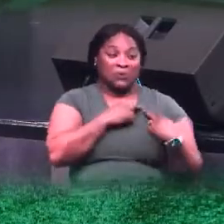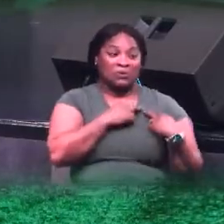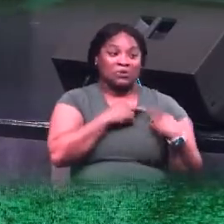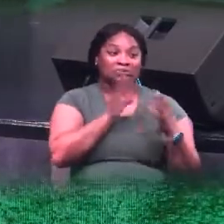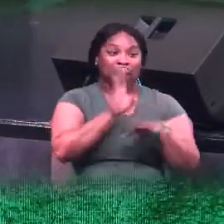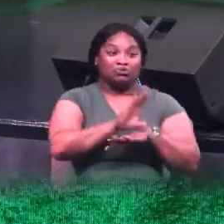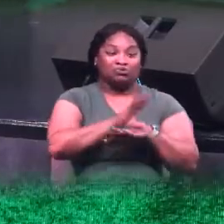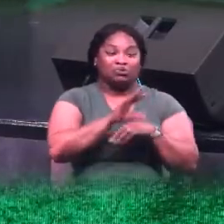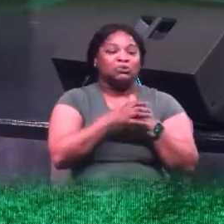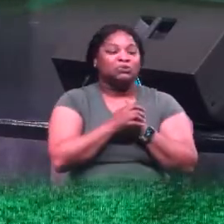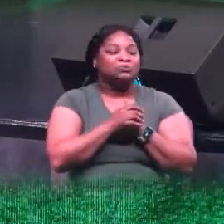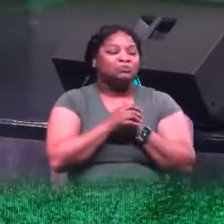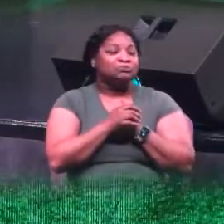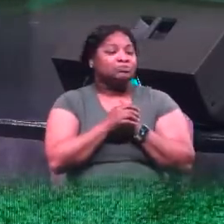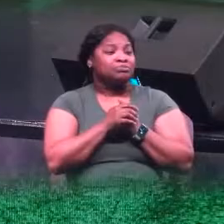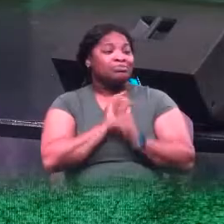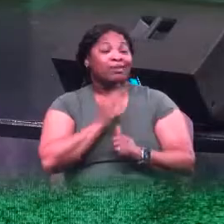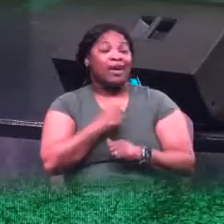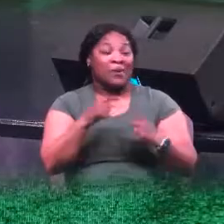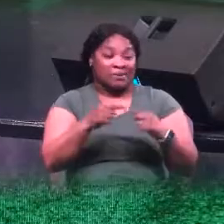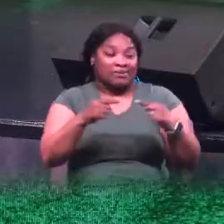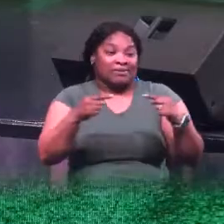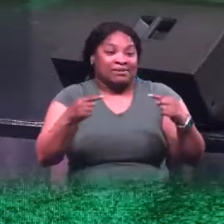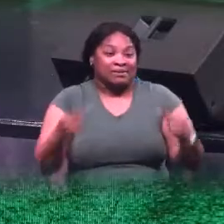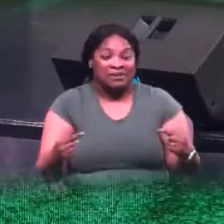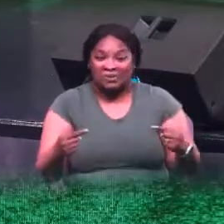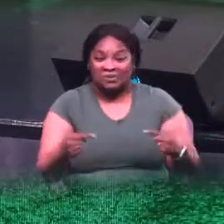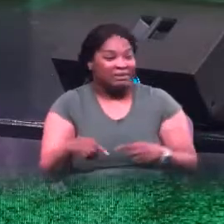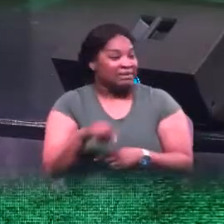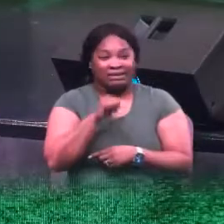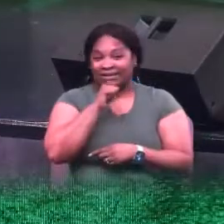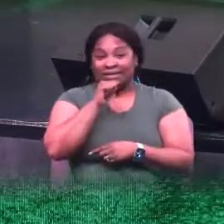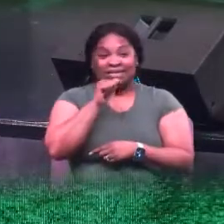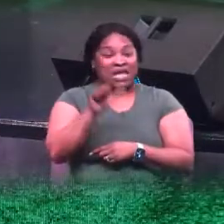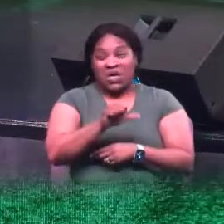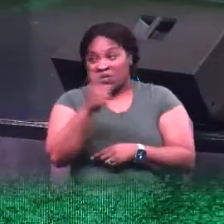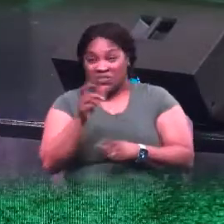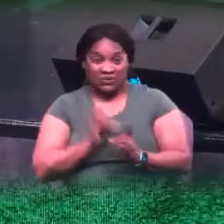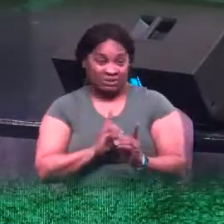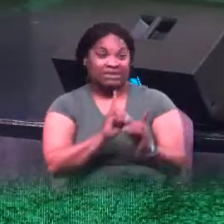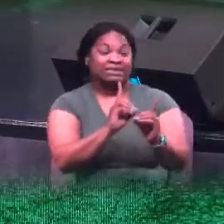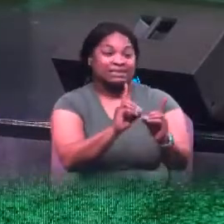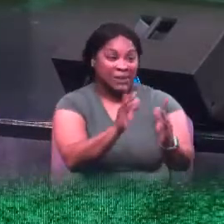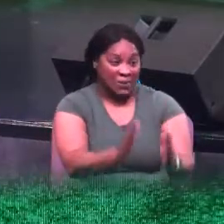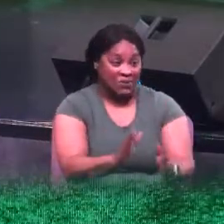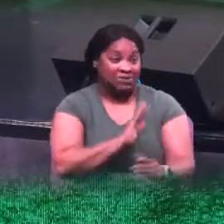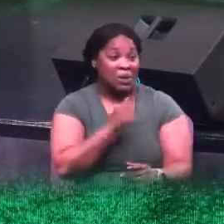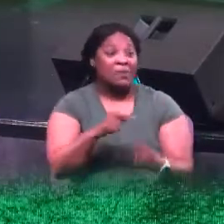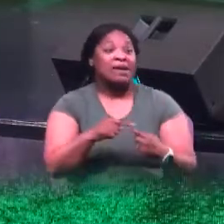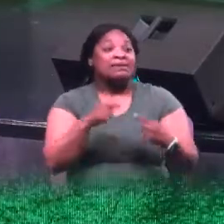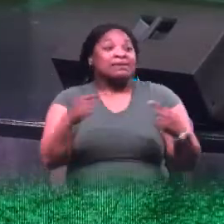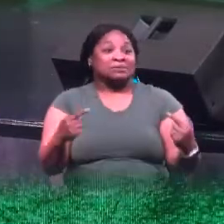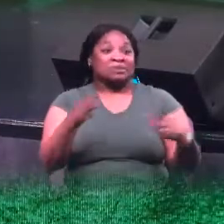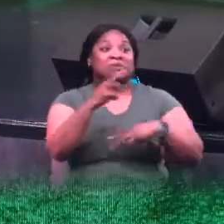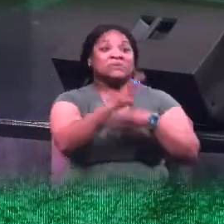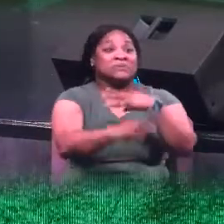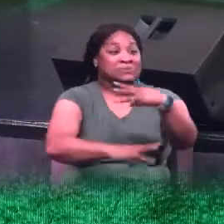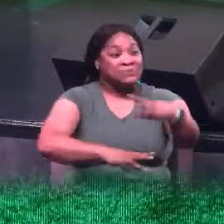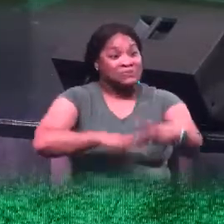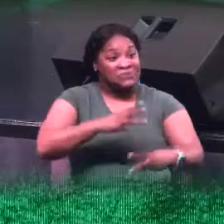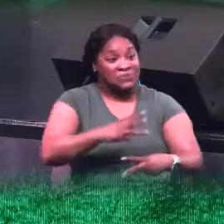of the church. Y'all, our enemy is not other disciples. Our enemy is the